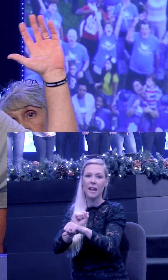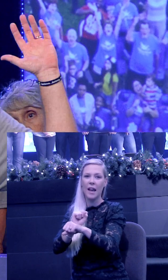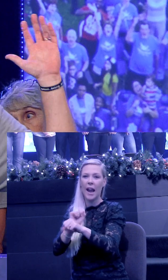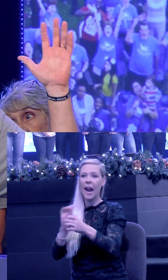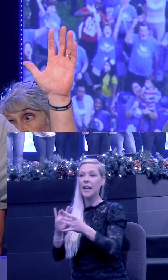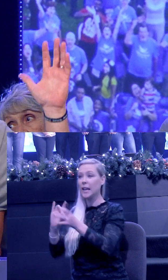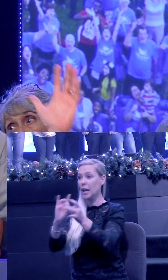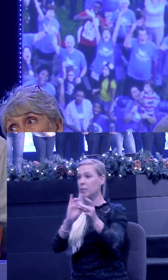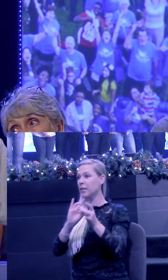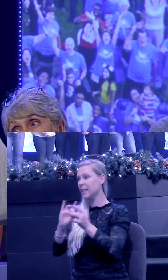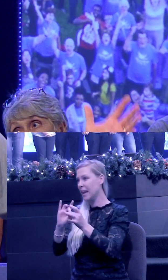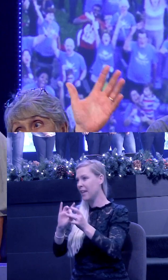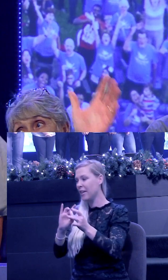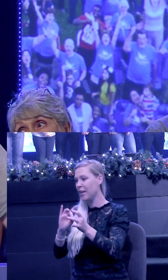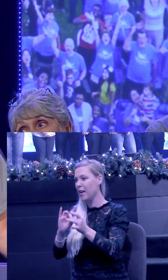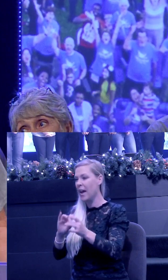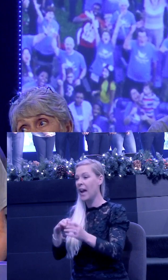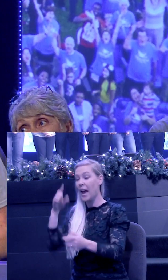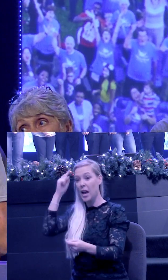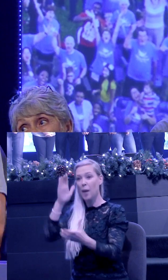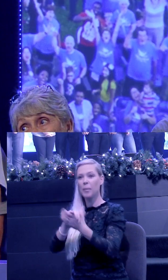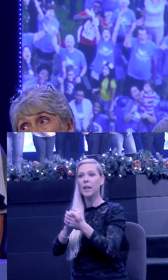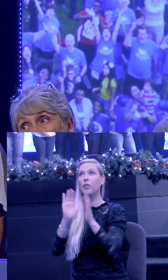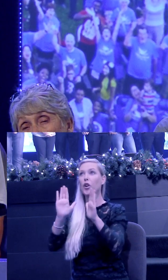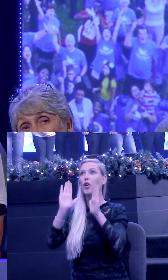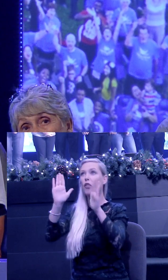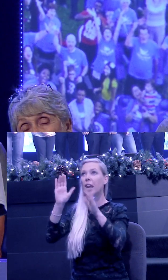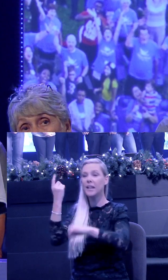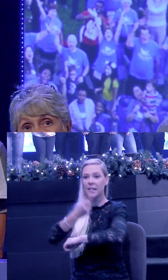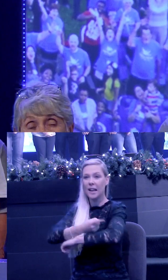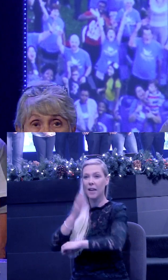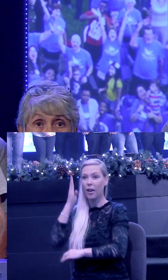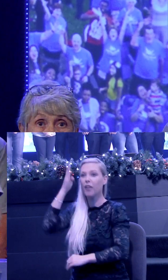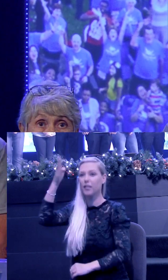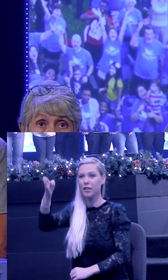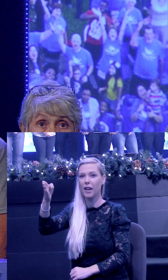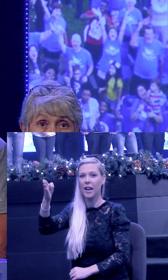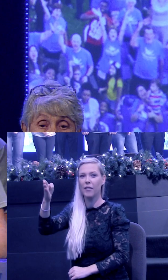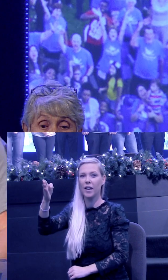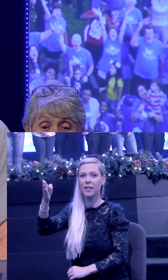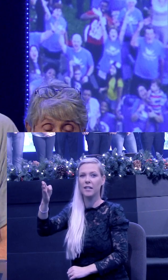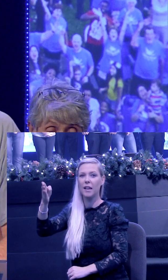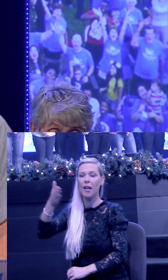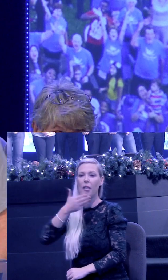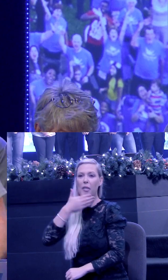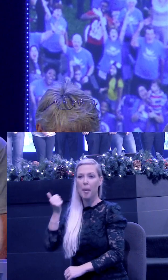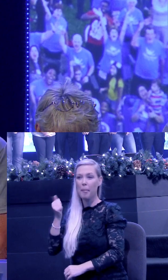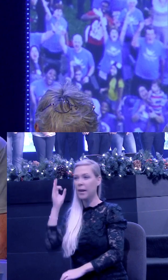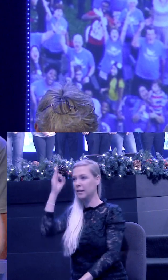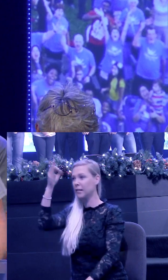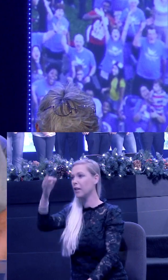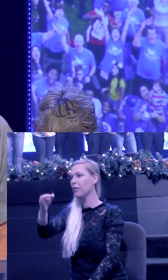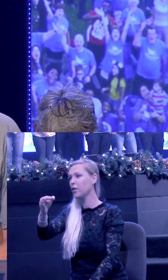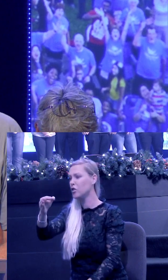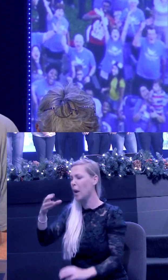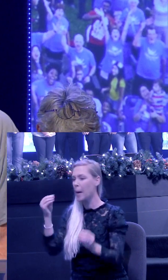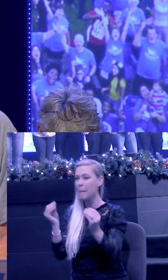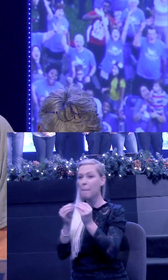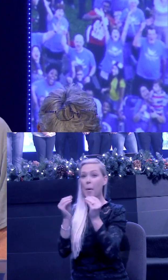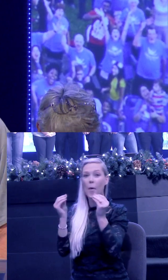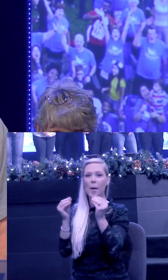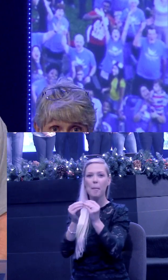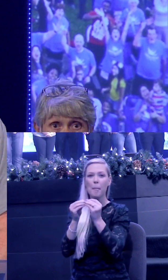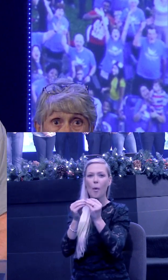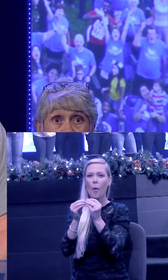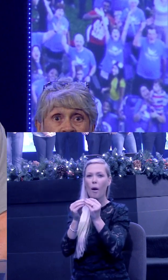And I believe that the greatest days of our church are ahead of us. And the best is yet to come, and it's going to be more than